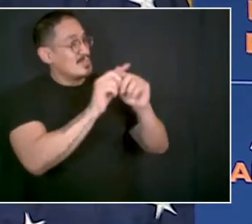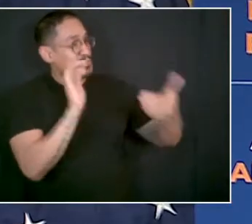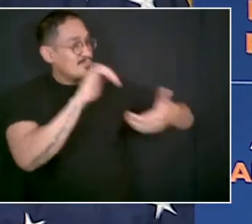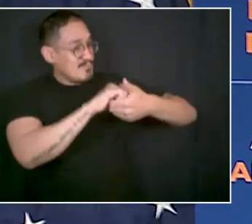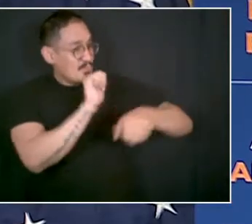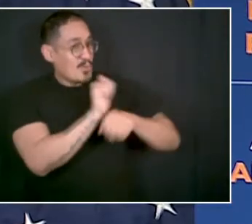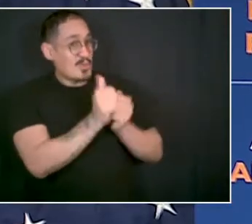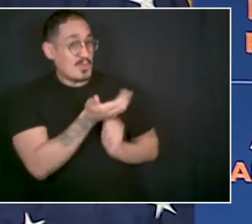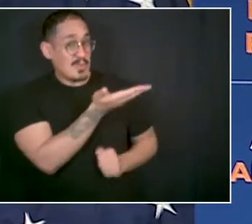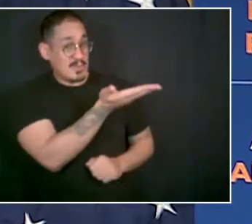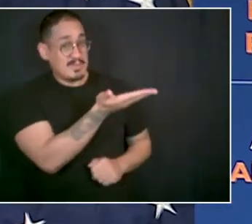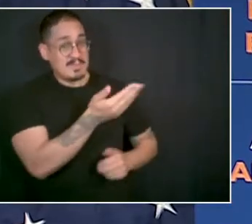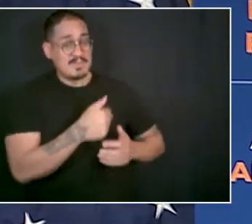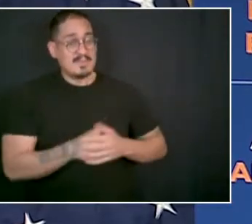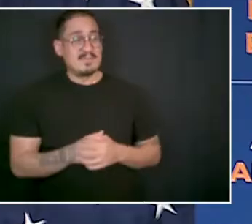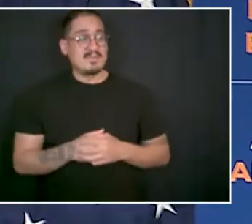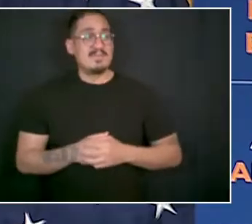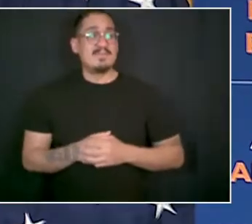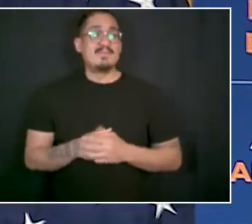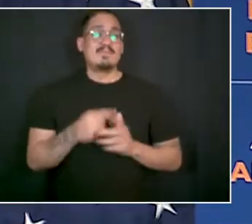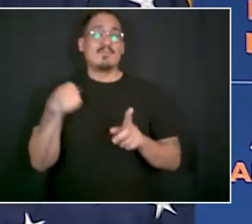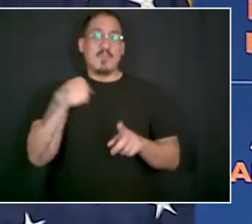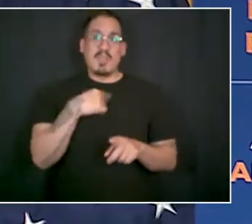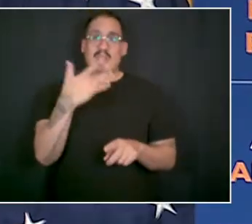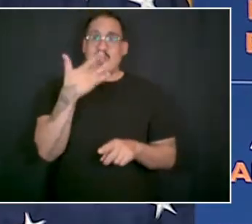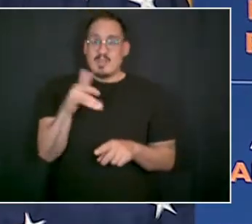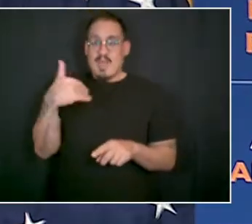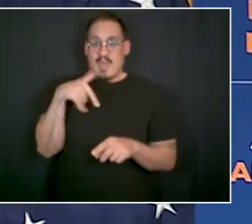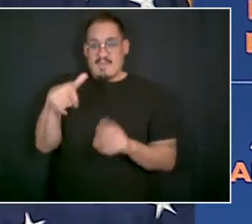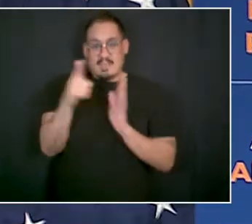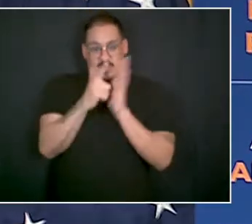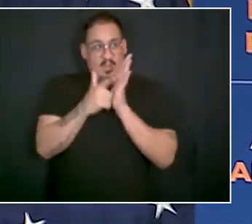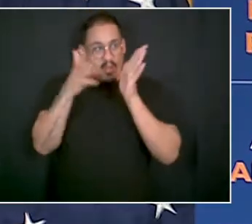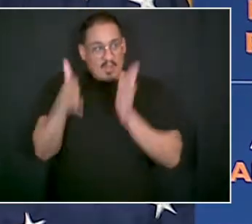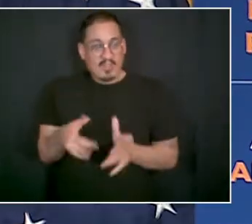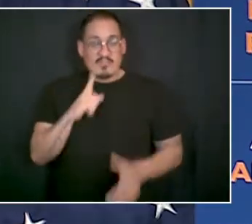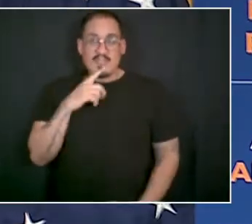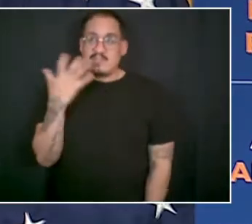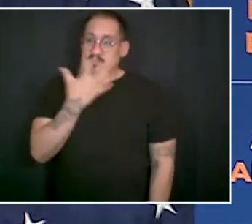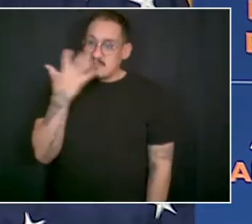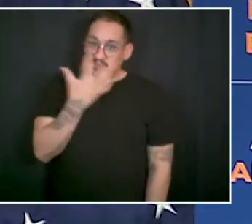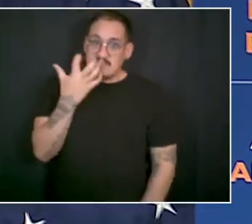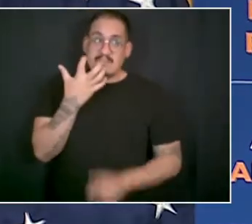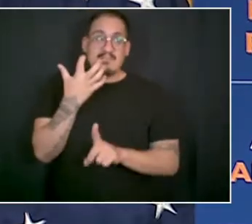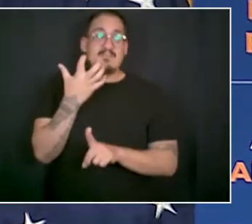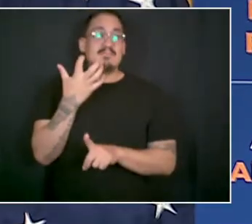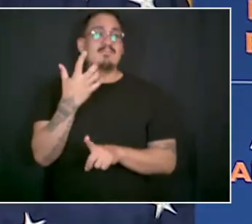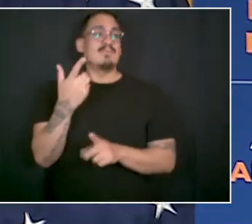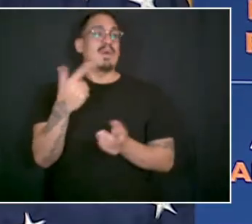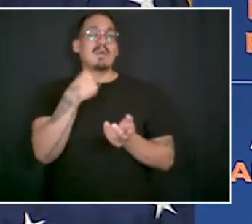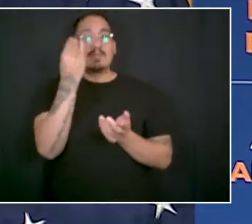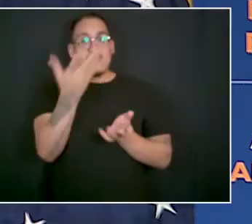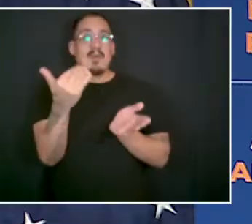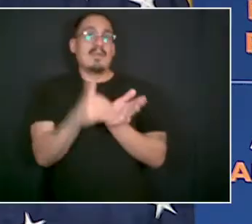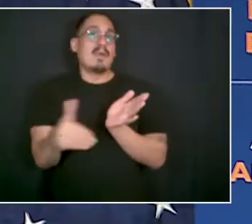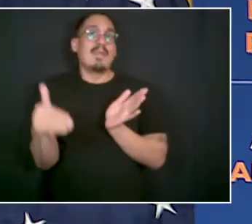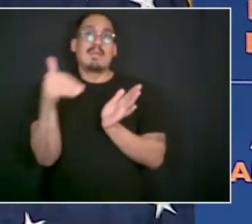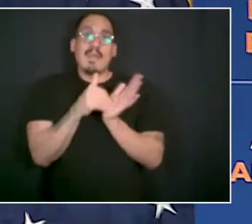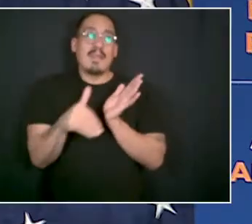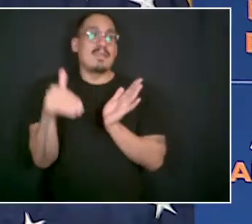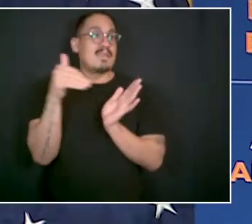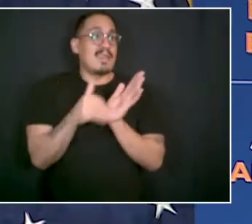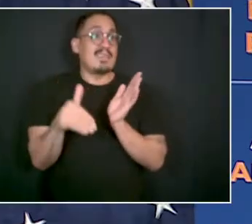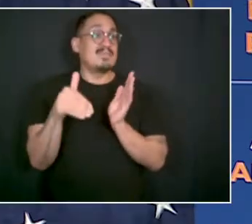a lawyer of this caliber that's on a team. I say this over and over. We have a deep bench, not only in government, in this